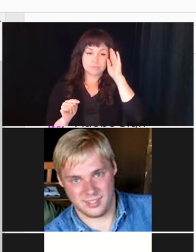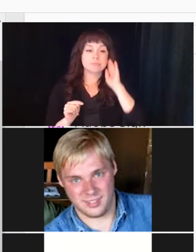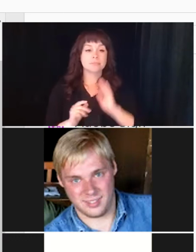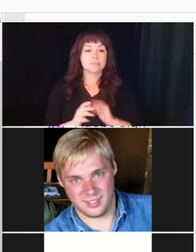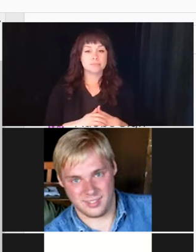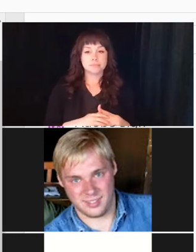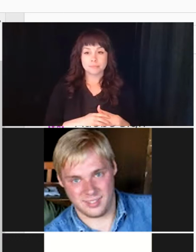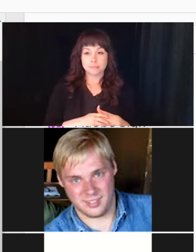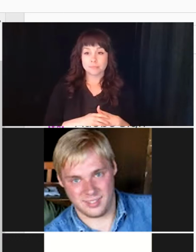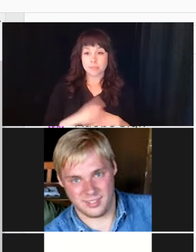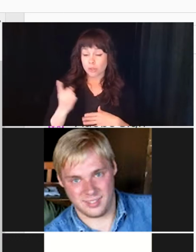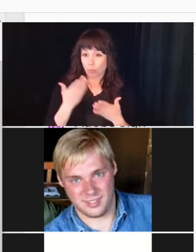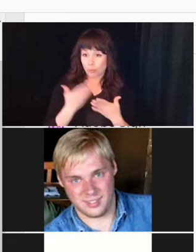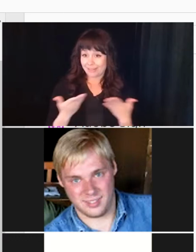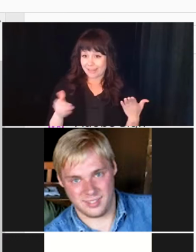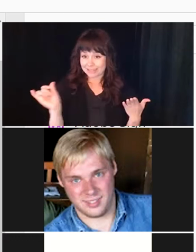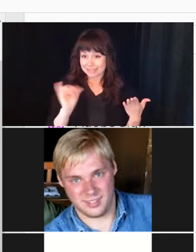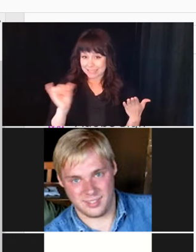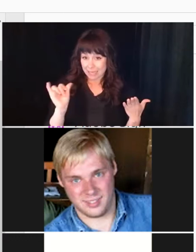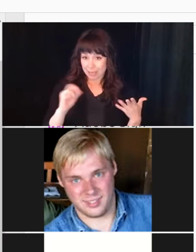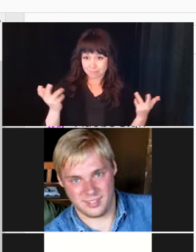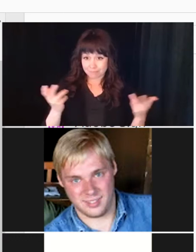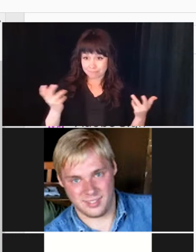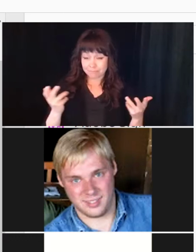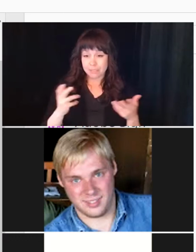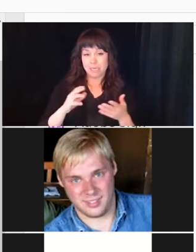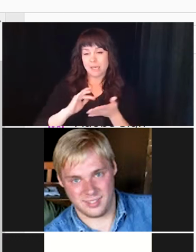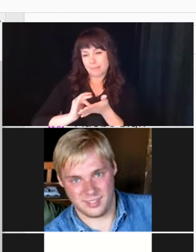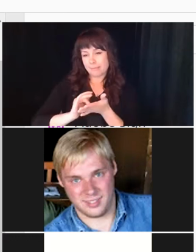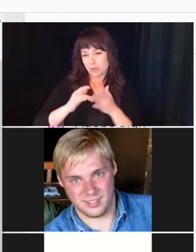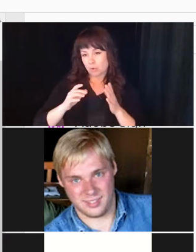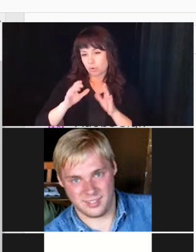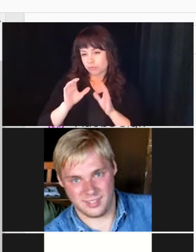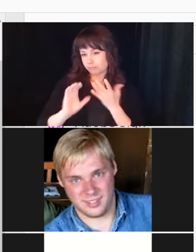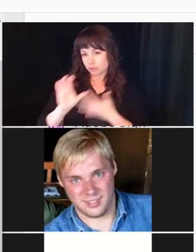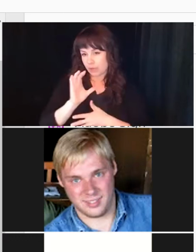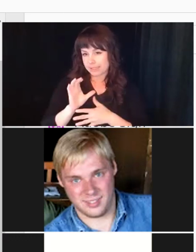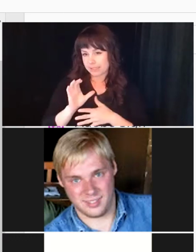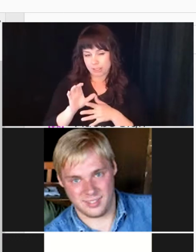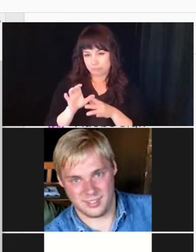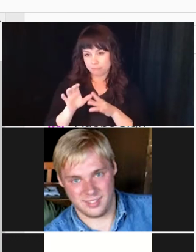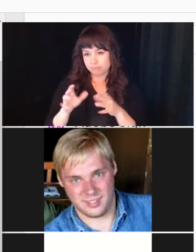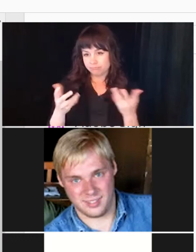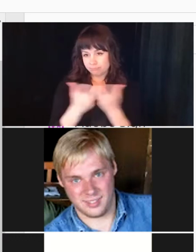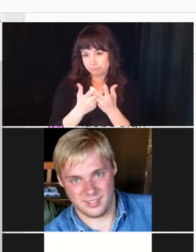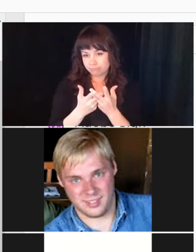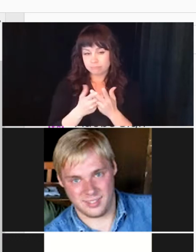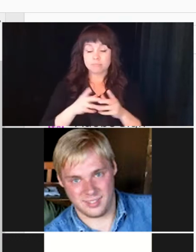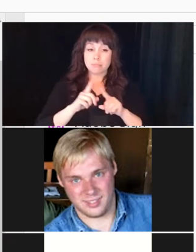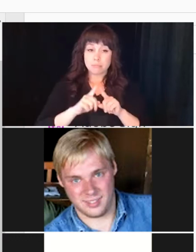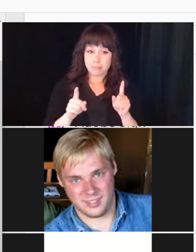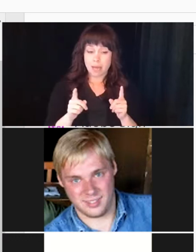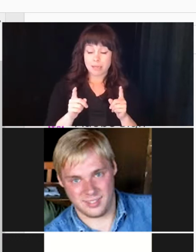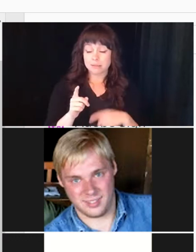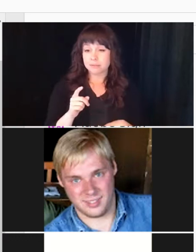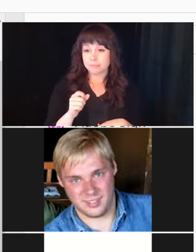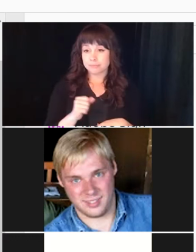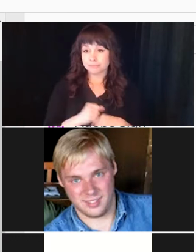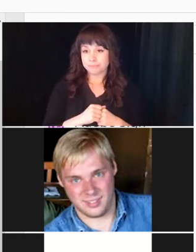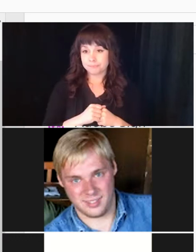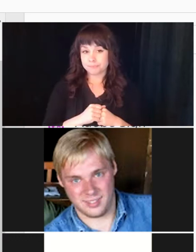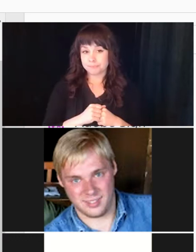other than the medical criteria. So the only similarity is one of two things.